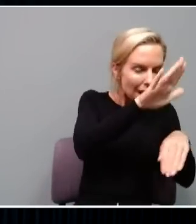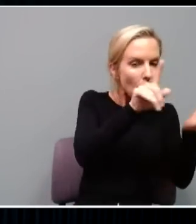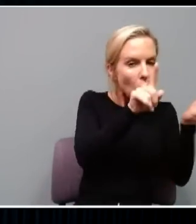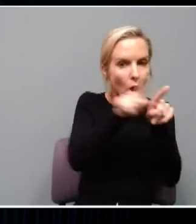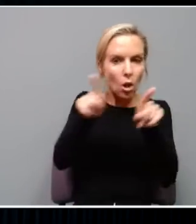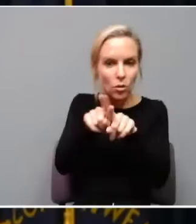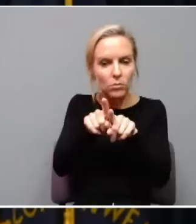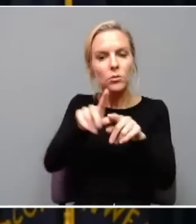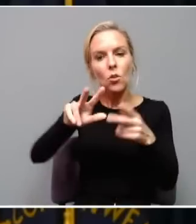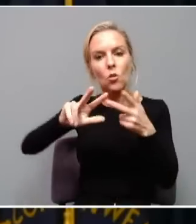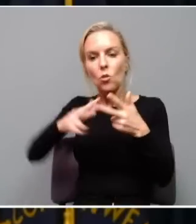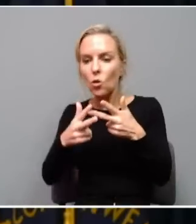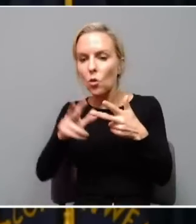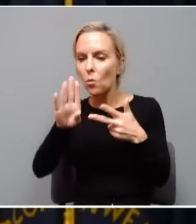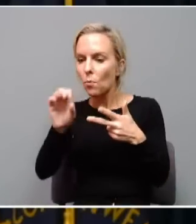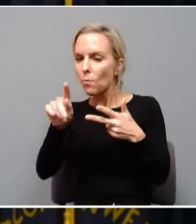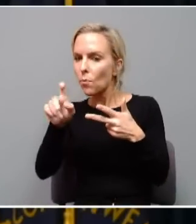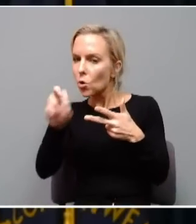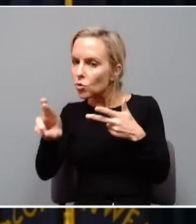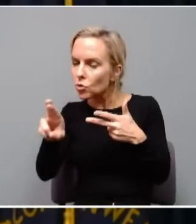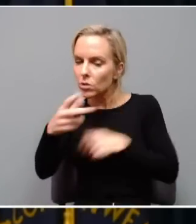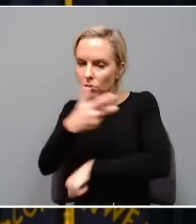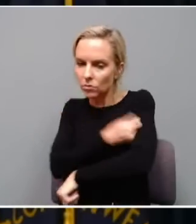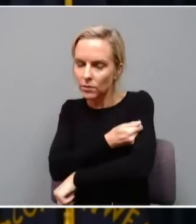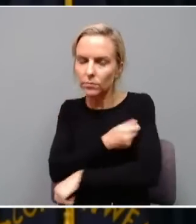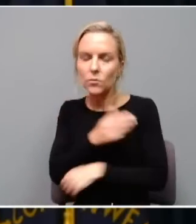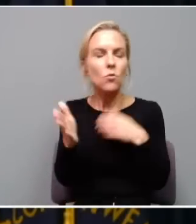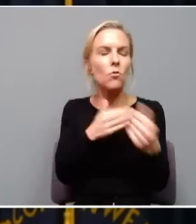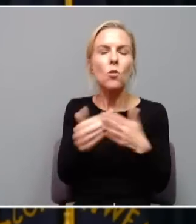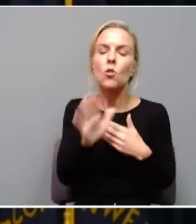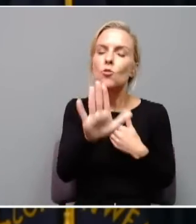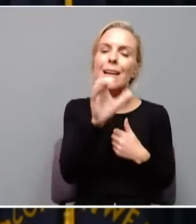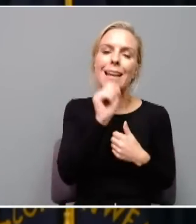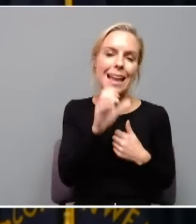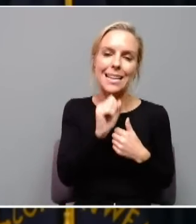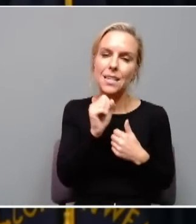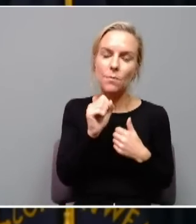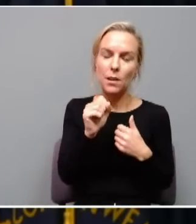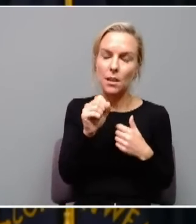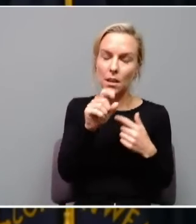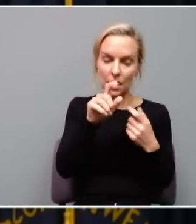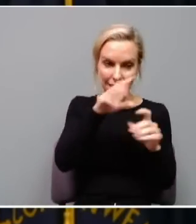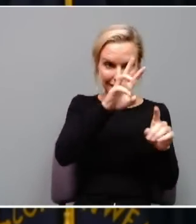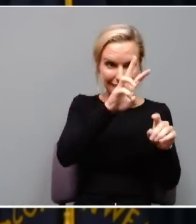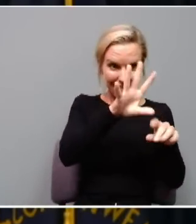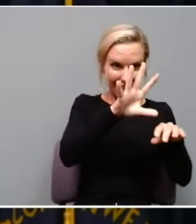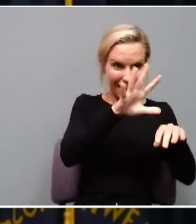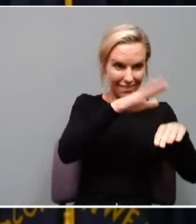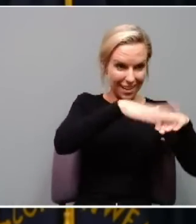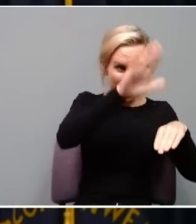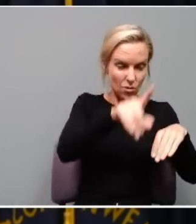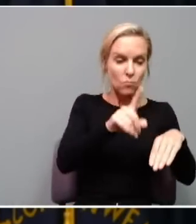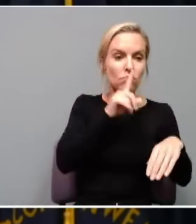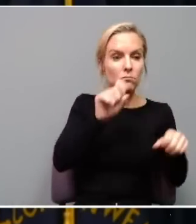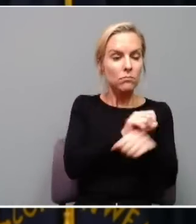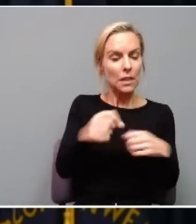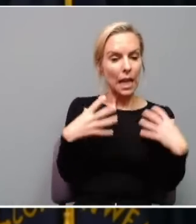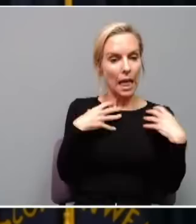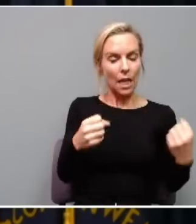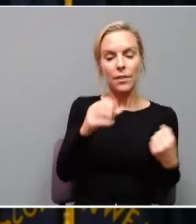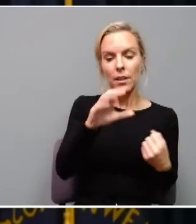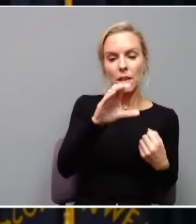booster. So right now, regardless of what age you are, but certainly if you're 65 and up and you have real health conditions, make